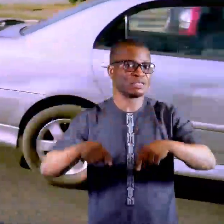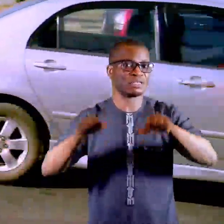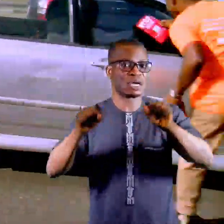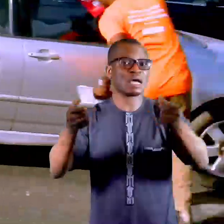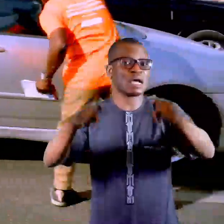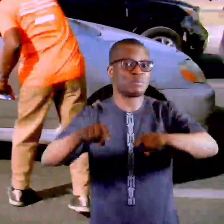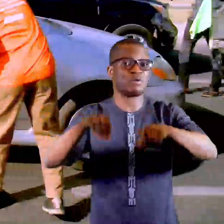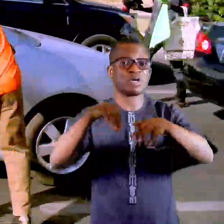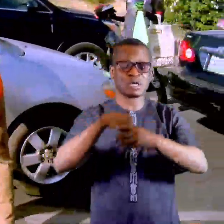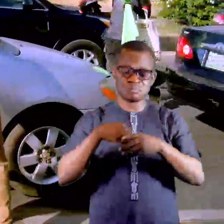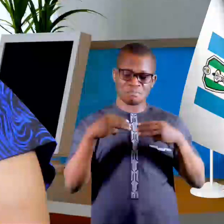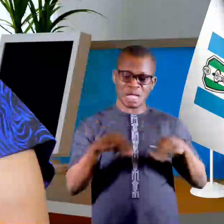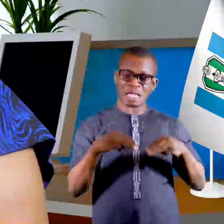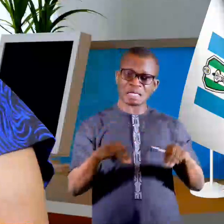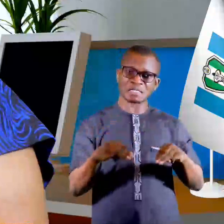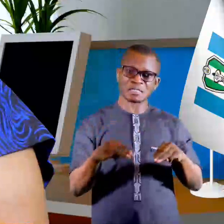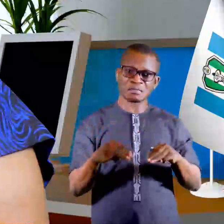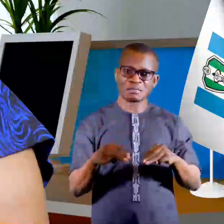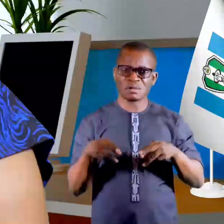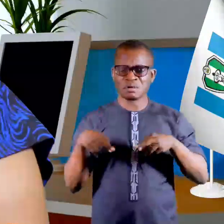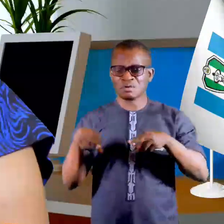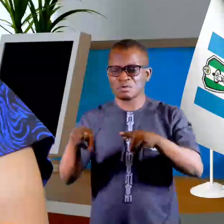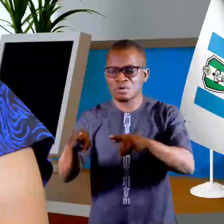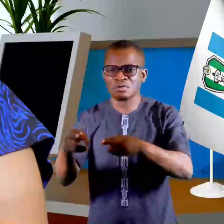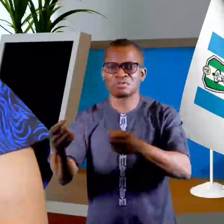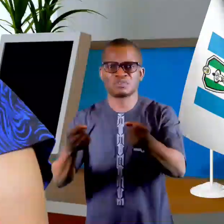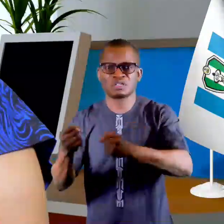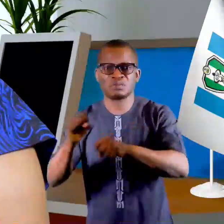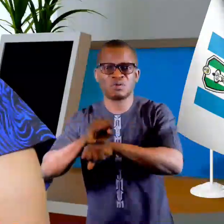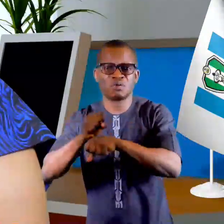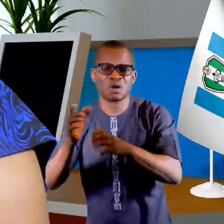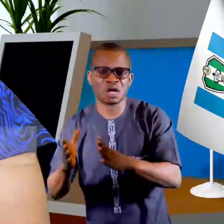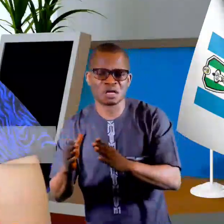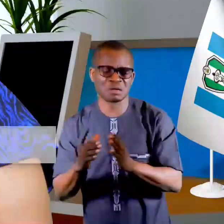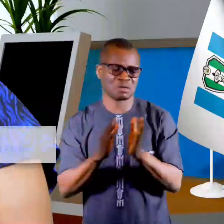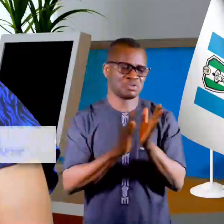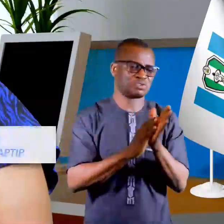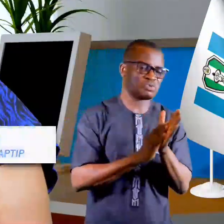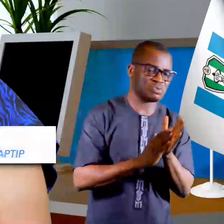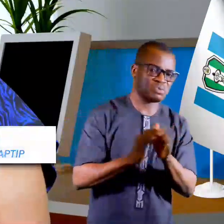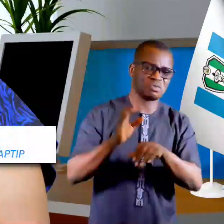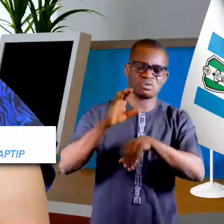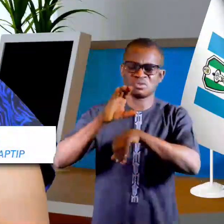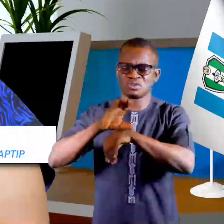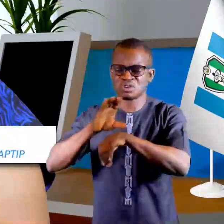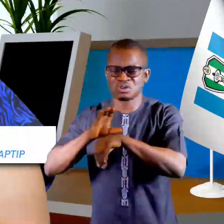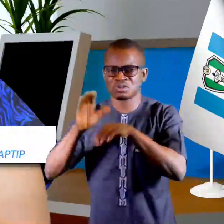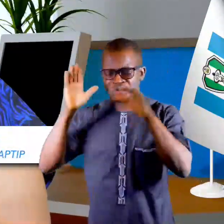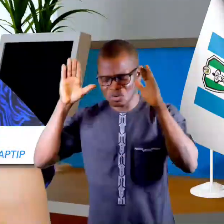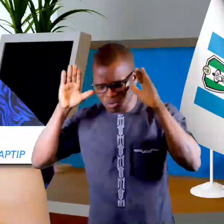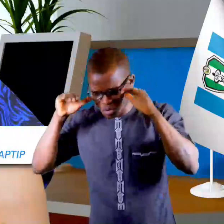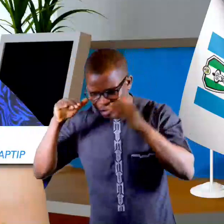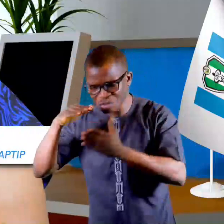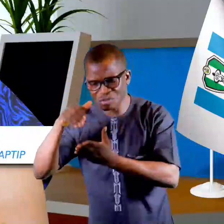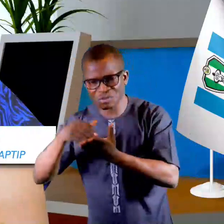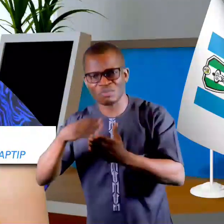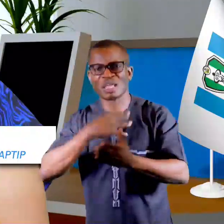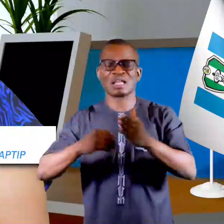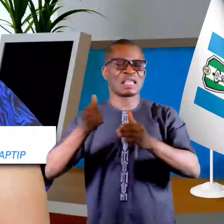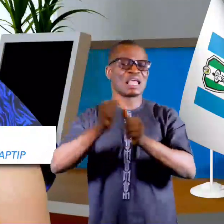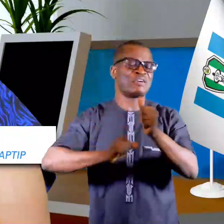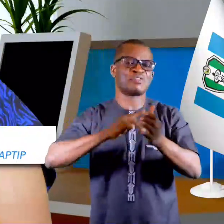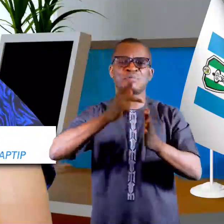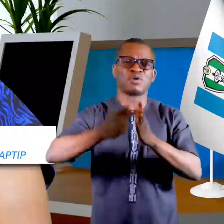in markets, road transport workers, in schools, churches, mosques, and as many